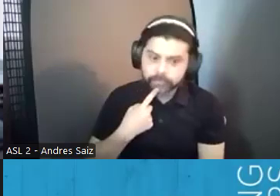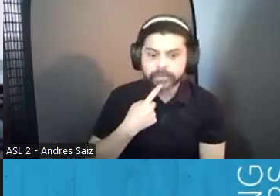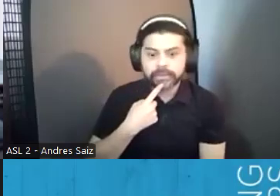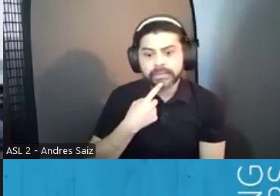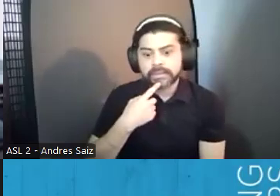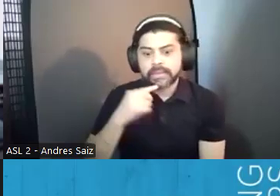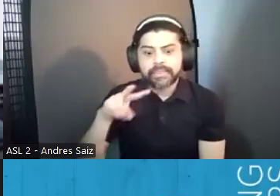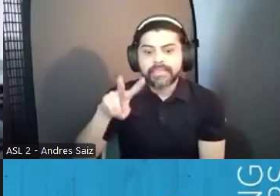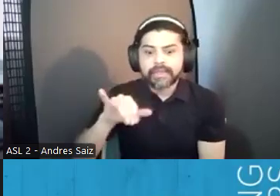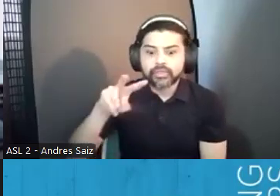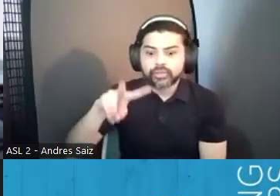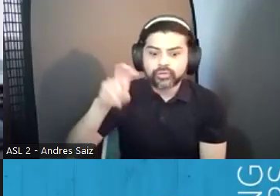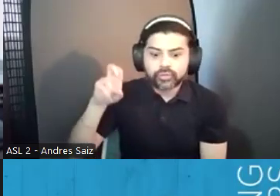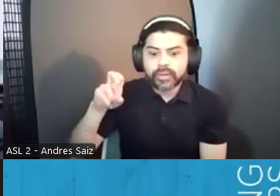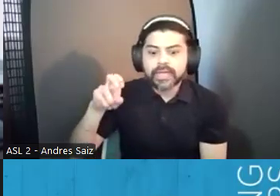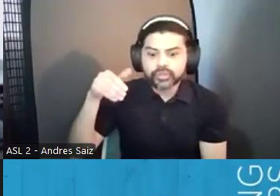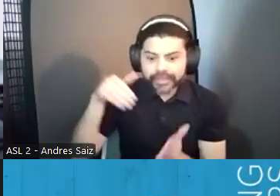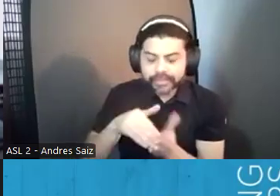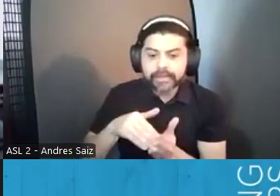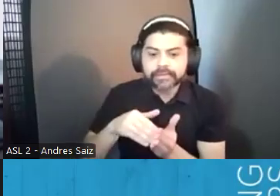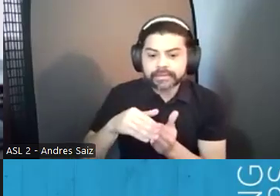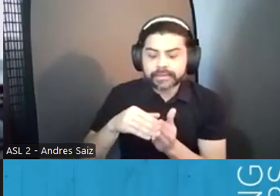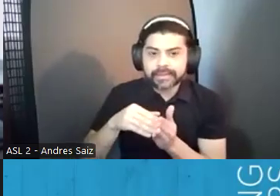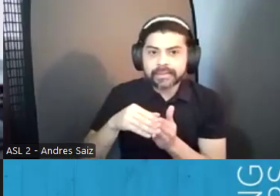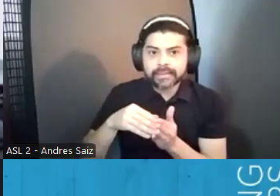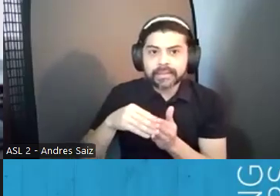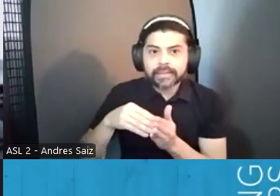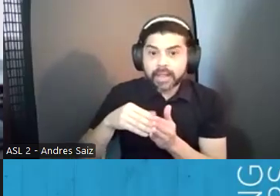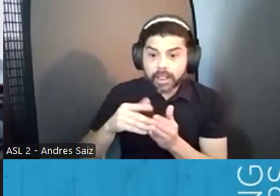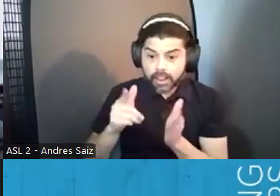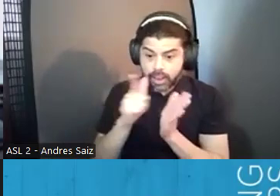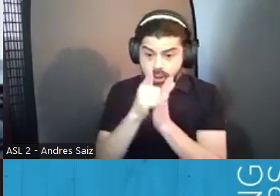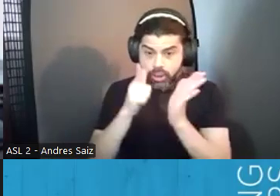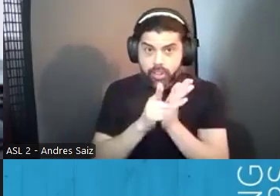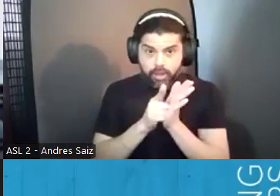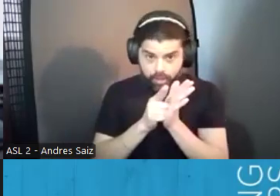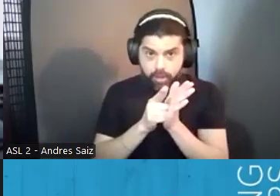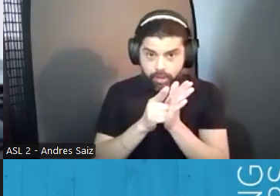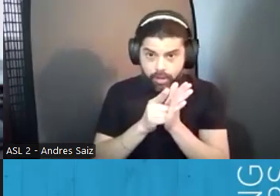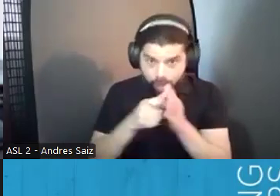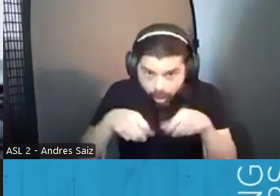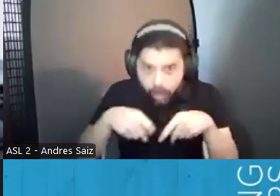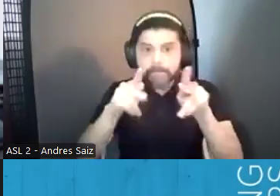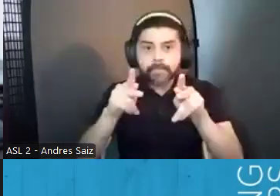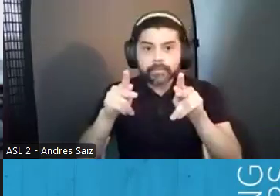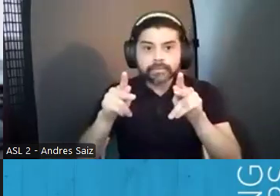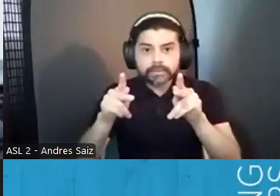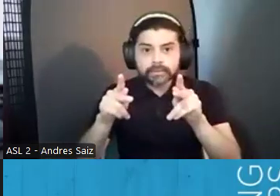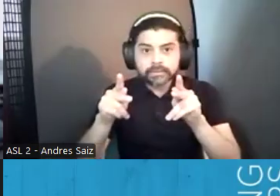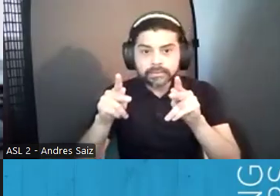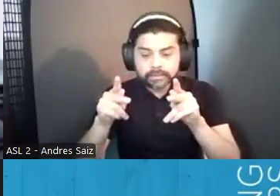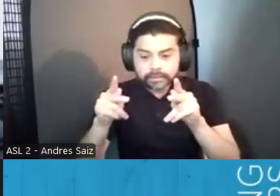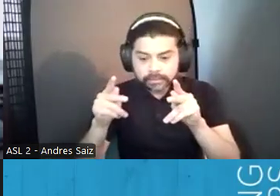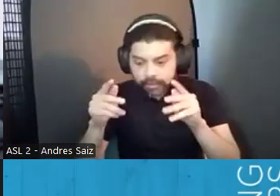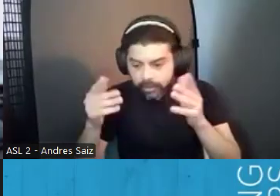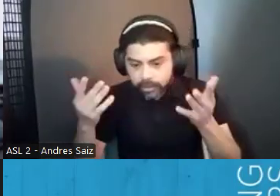the 200,000 lawfully present immigrants who are refugees, asylees, victim of crime, being moved out